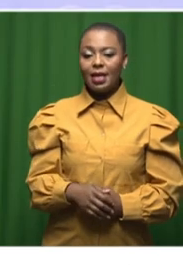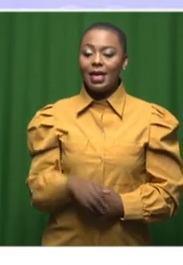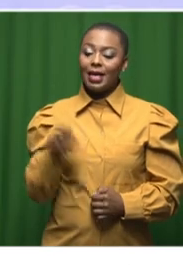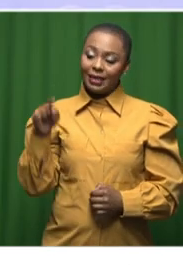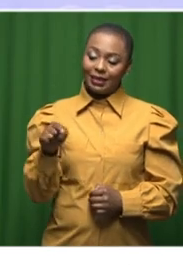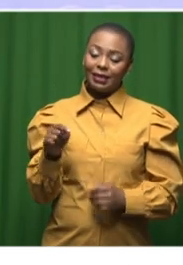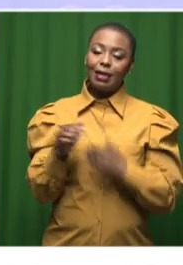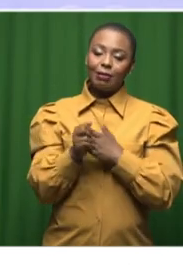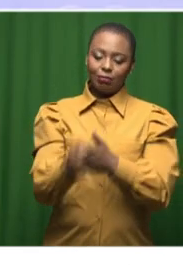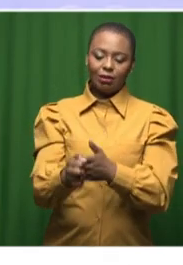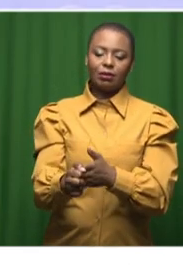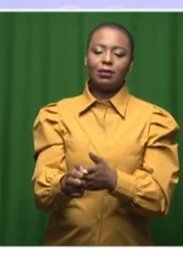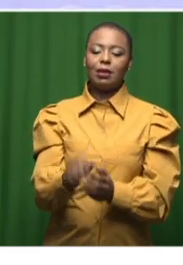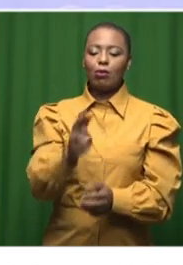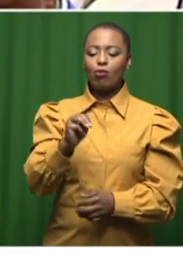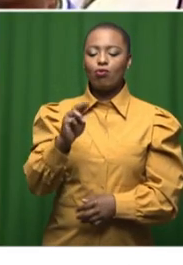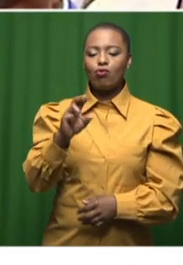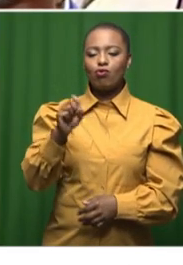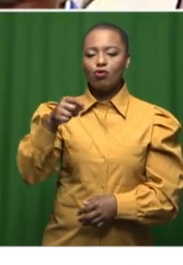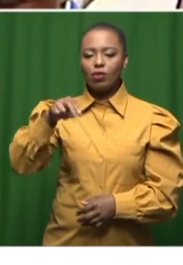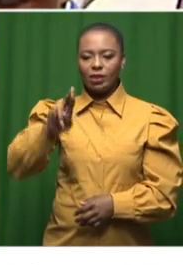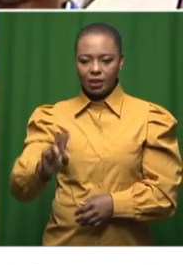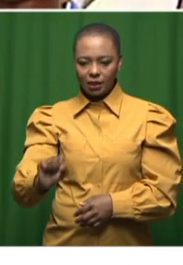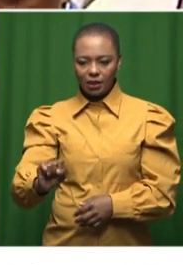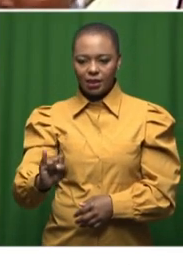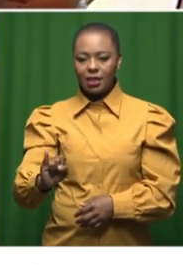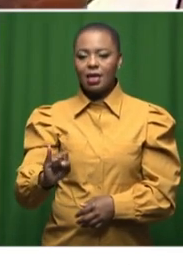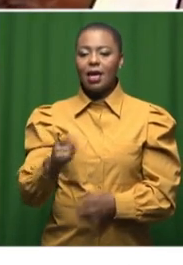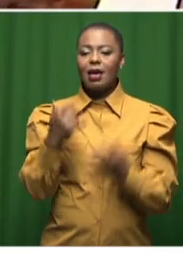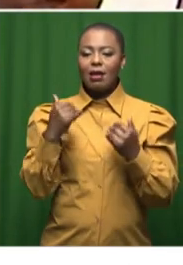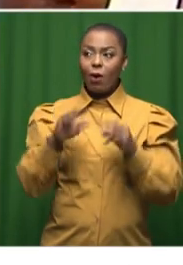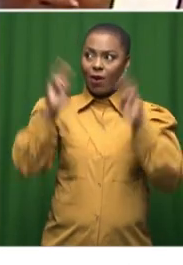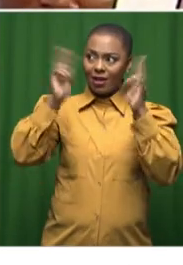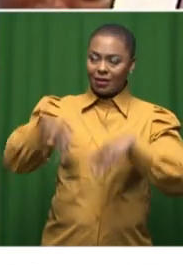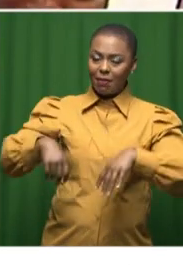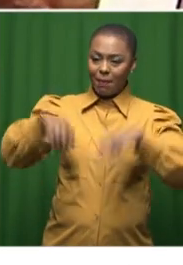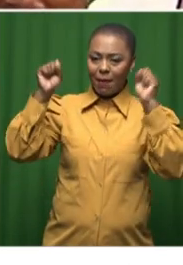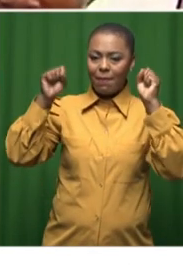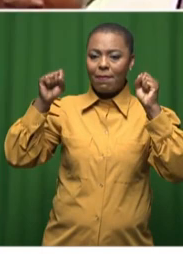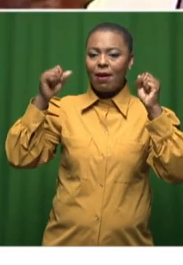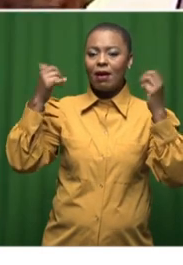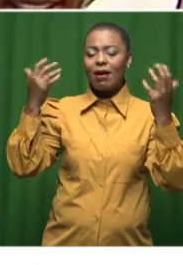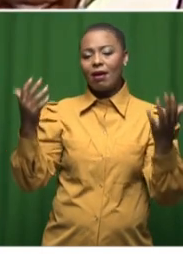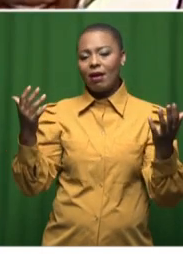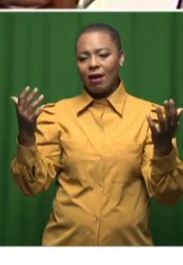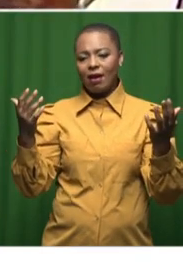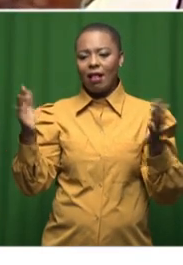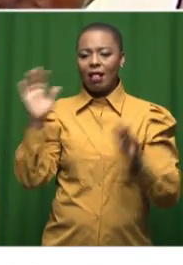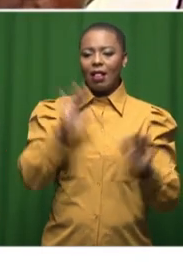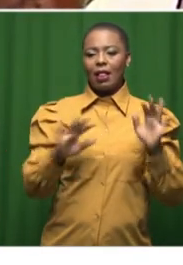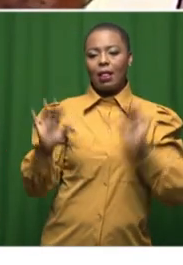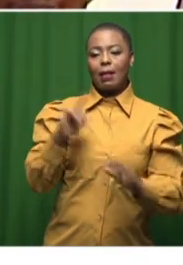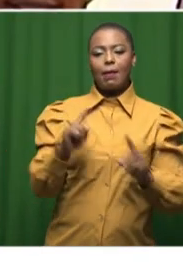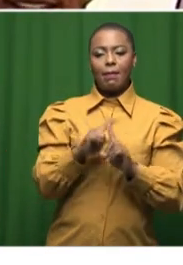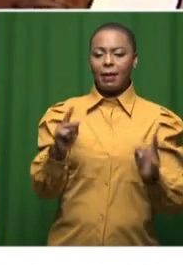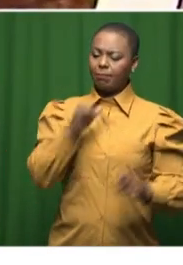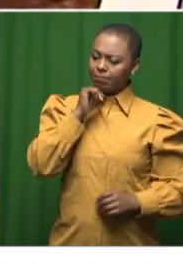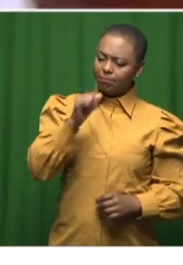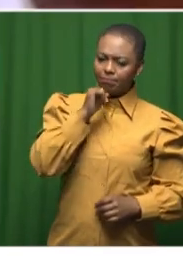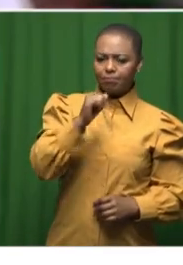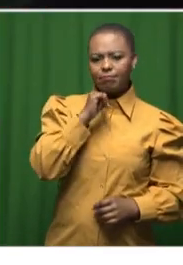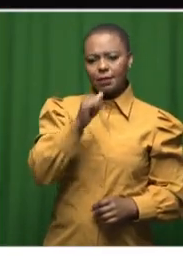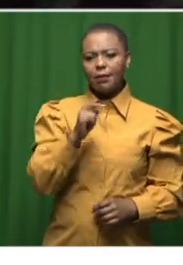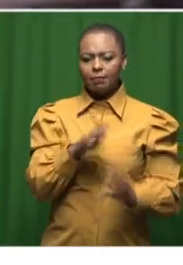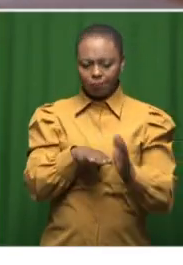the energetic Maimane took to the podium. He spoke about socio-economic challenges facing the country, including the high rate of